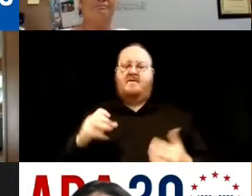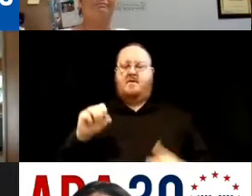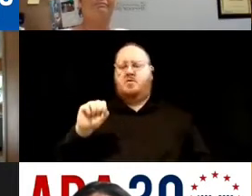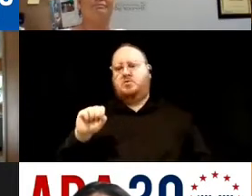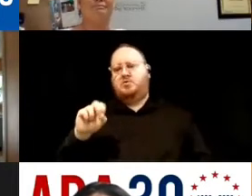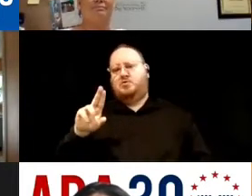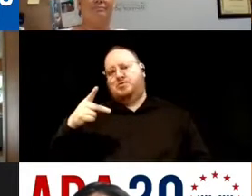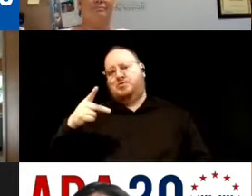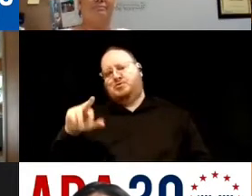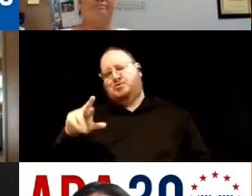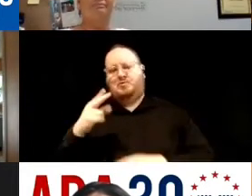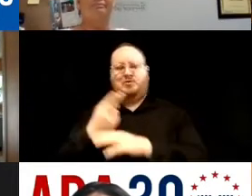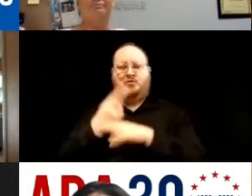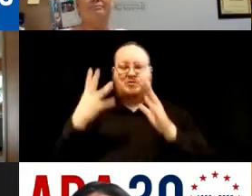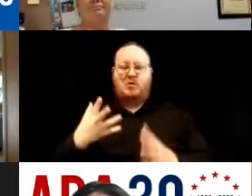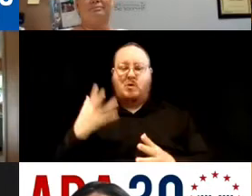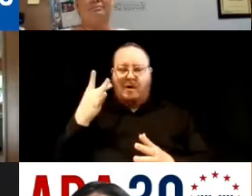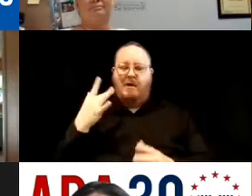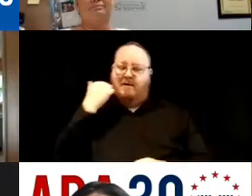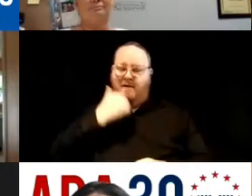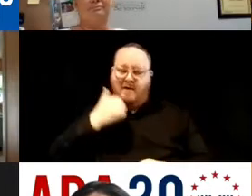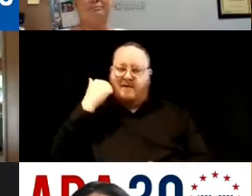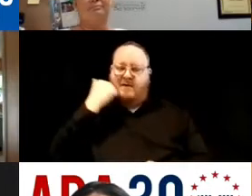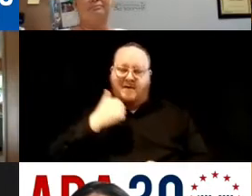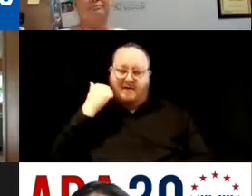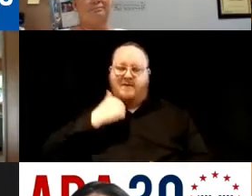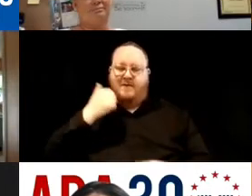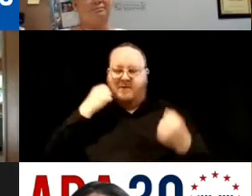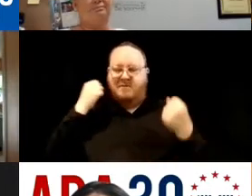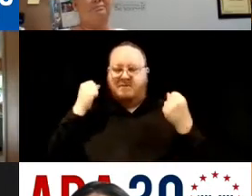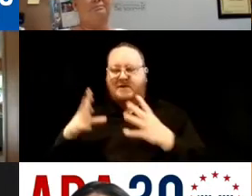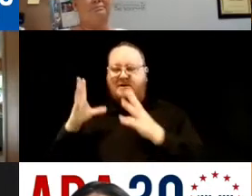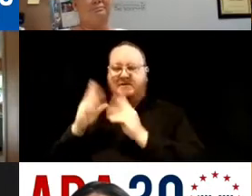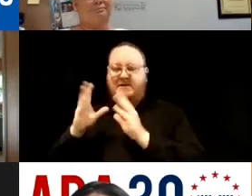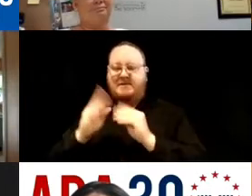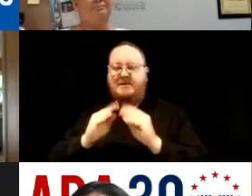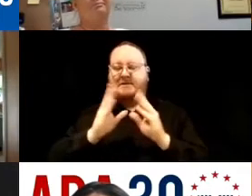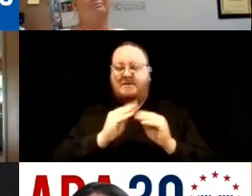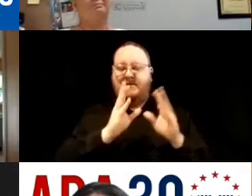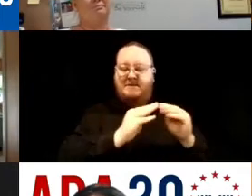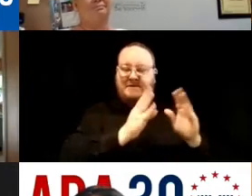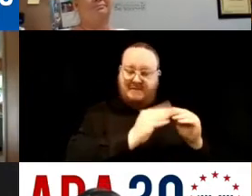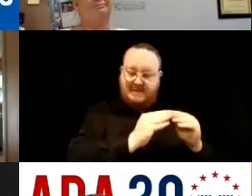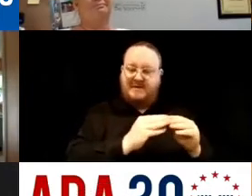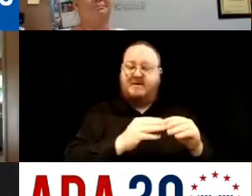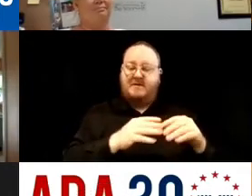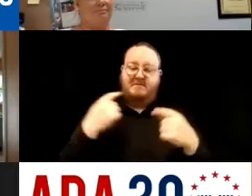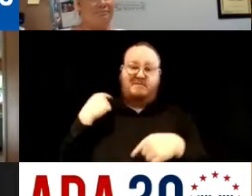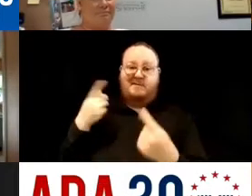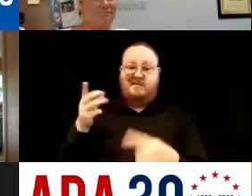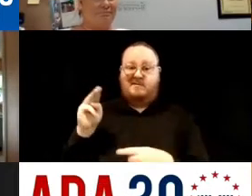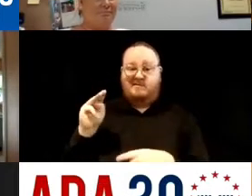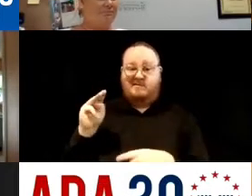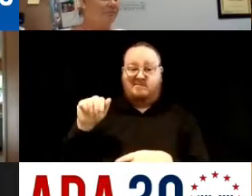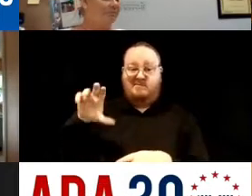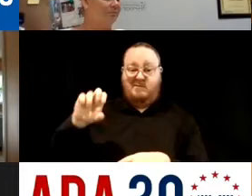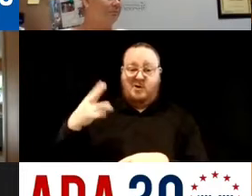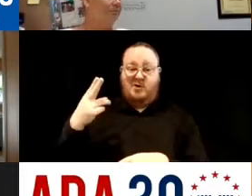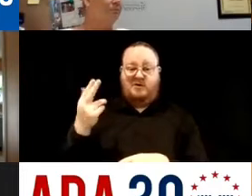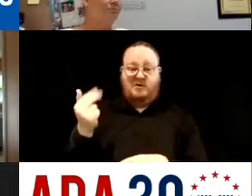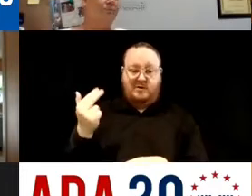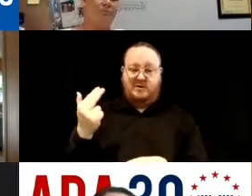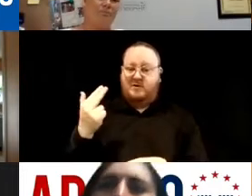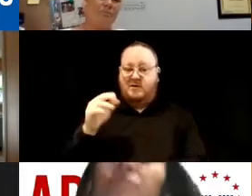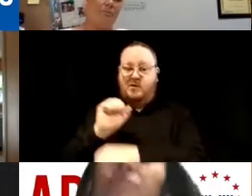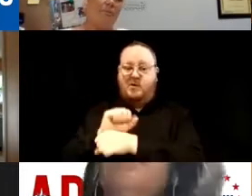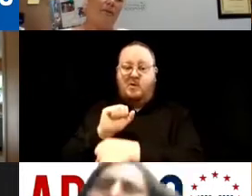day, which seems like forever at this point, but definitely since March 13th. That's when I started working from home, when